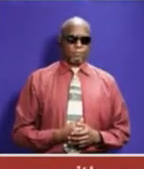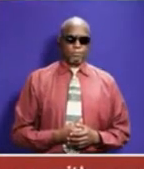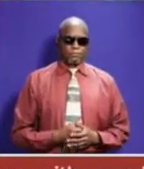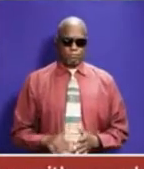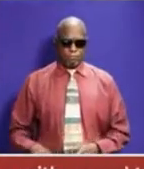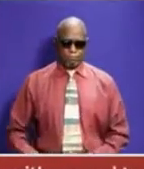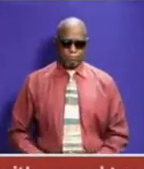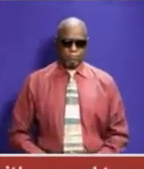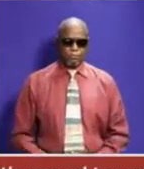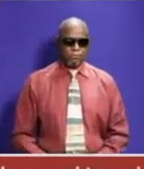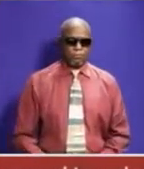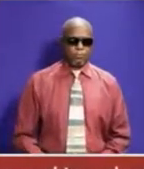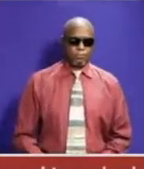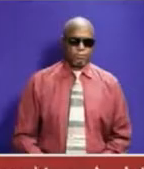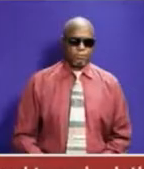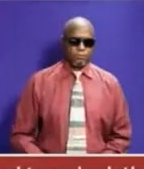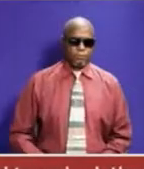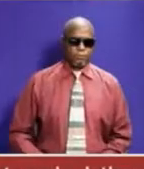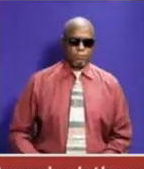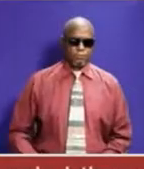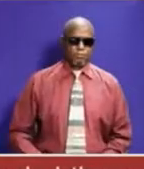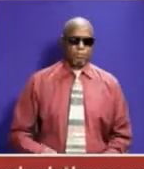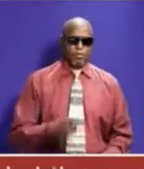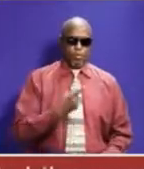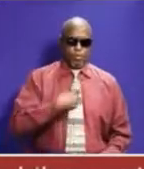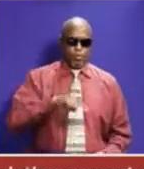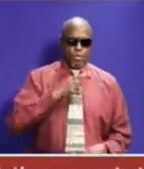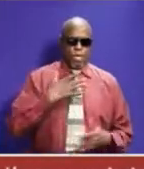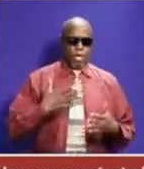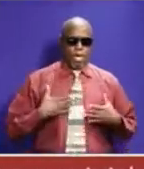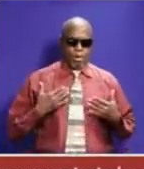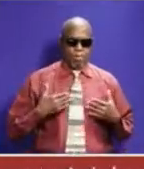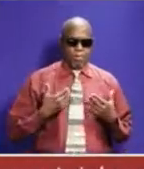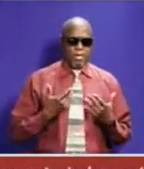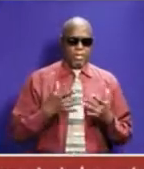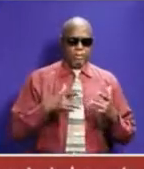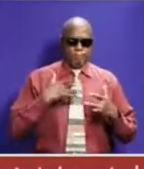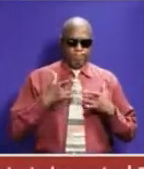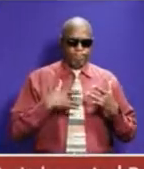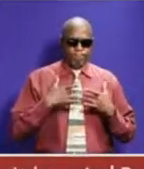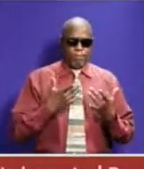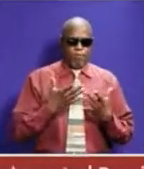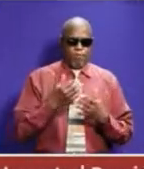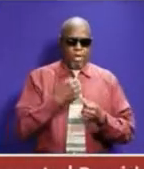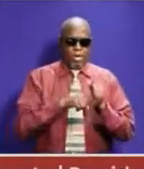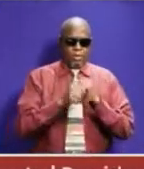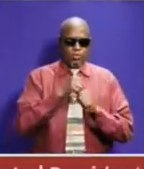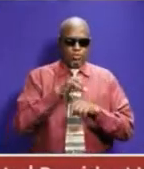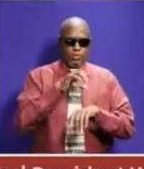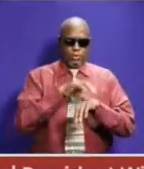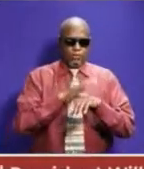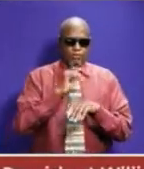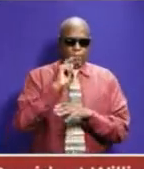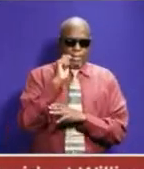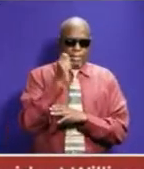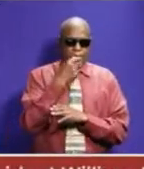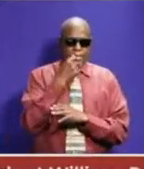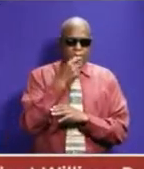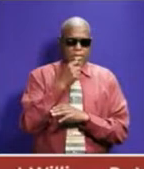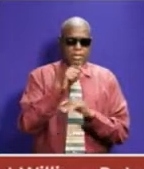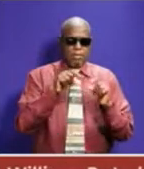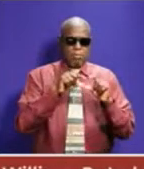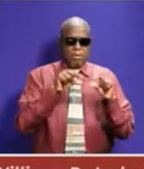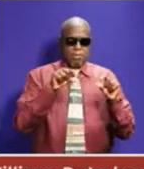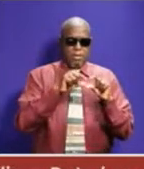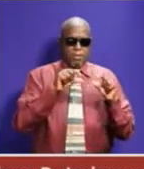We are very happy, elated, excited, and thankful for the gesture that we received from Kenya Pipeline Company